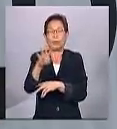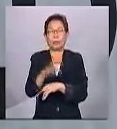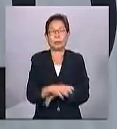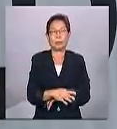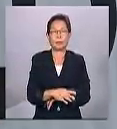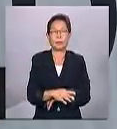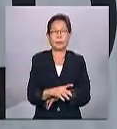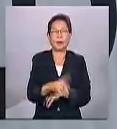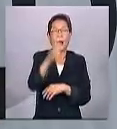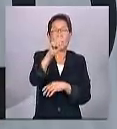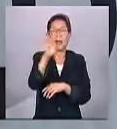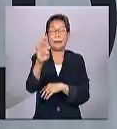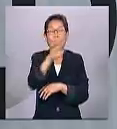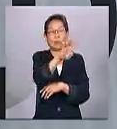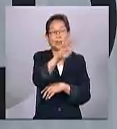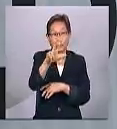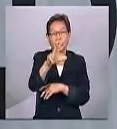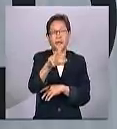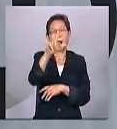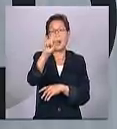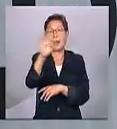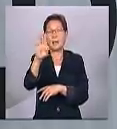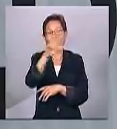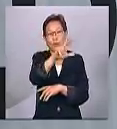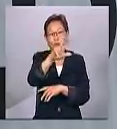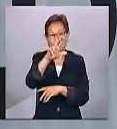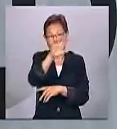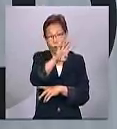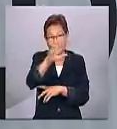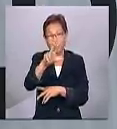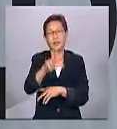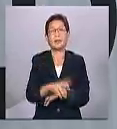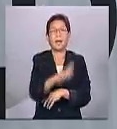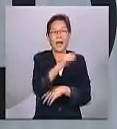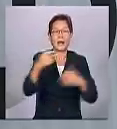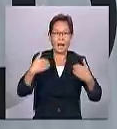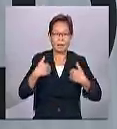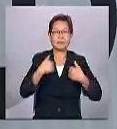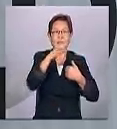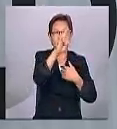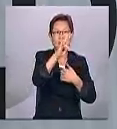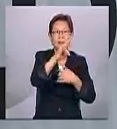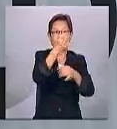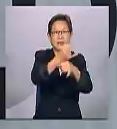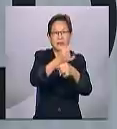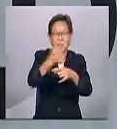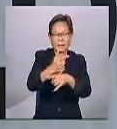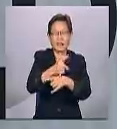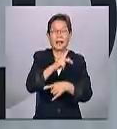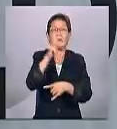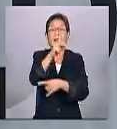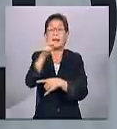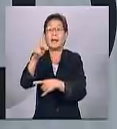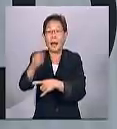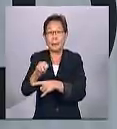43 labs at the moment. I just explained earlier just now. And we also have a 7 Institut Latihan Kementerian Kesihatan for